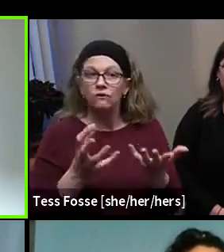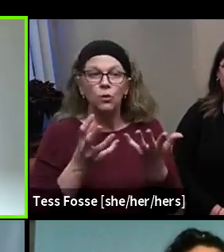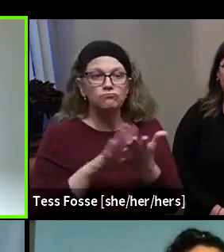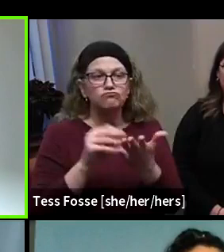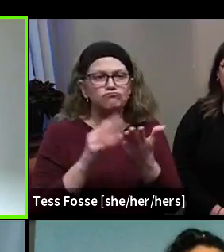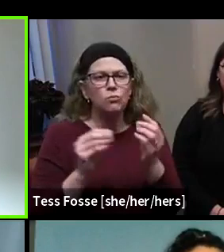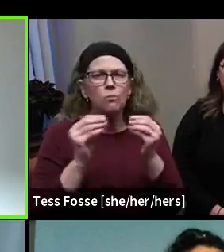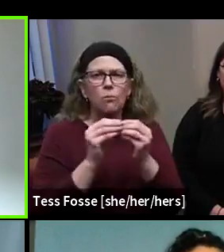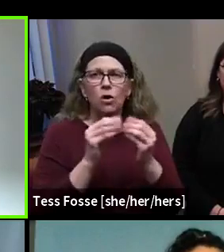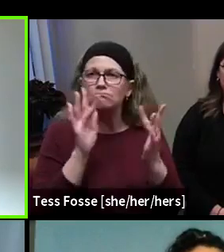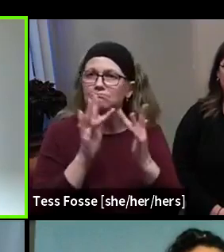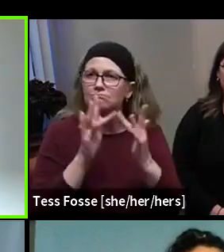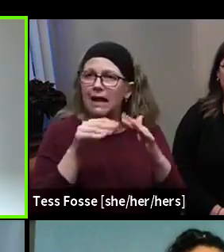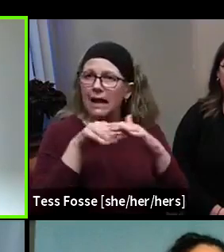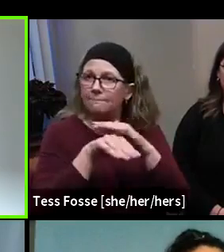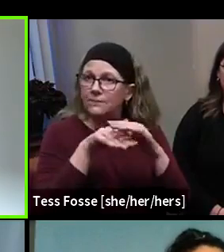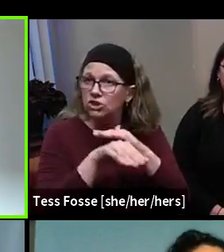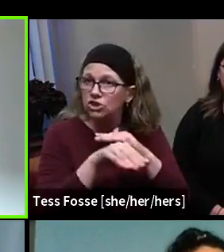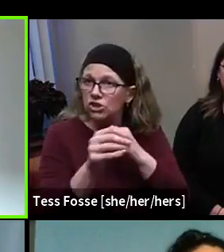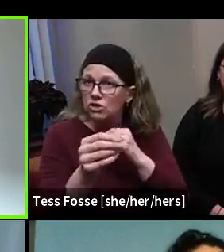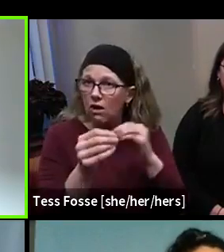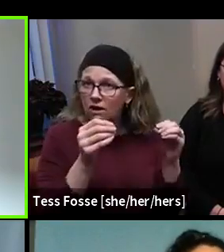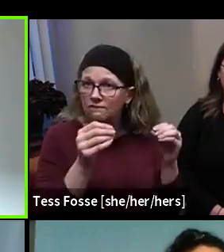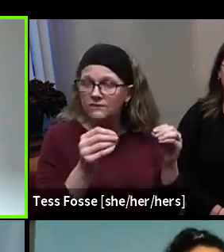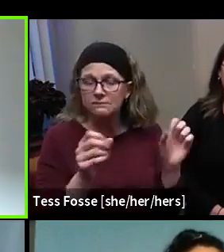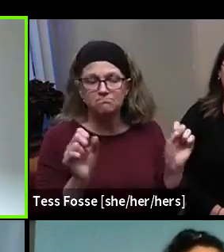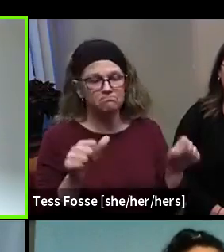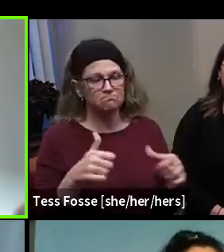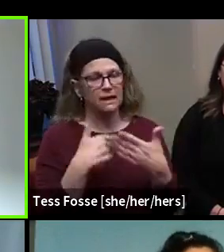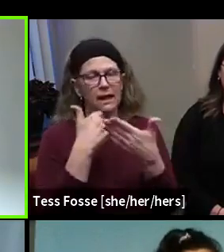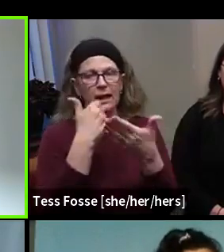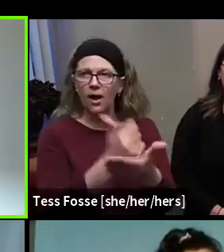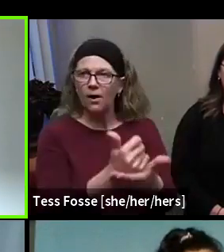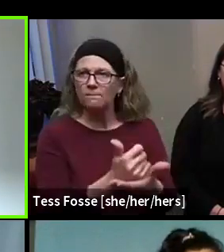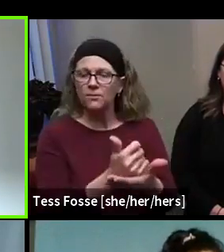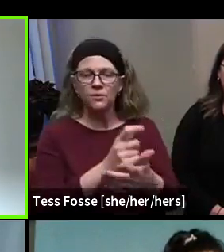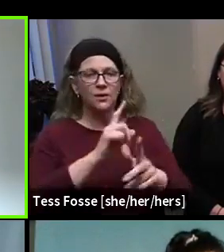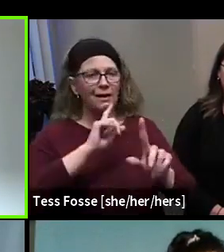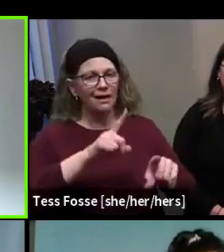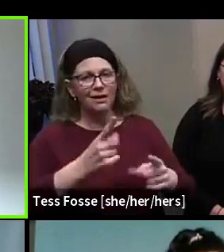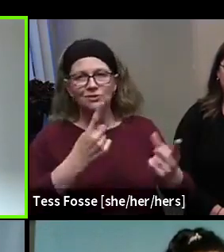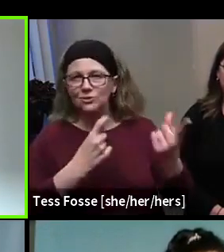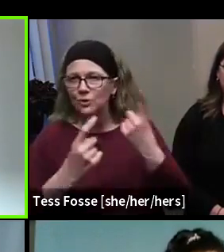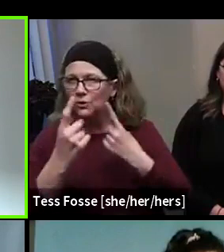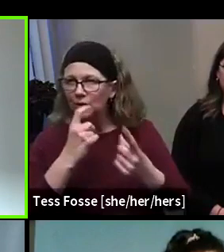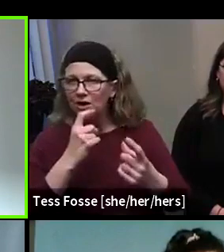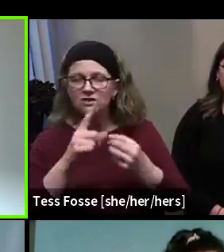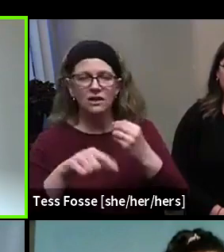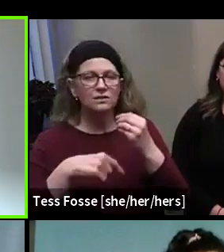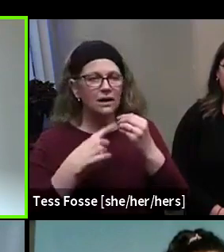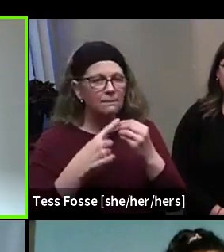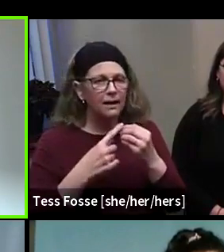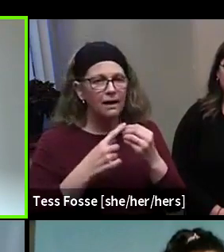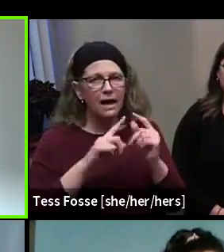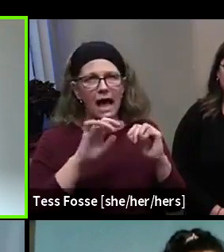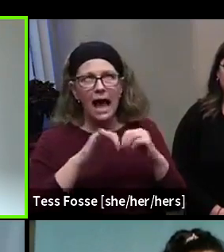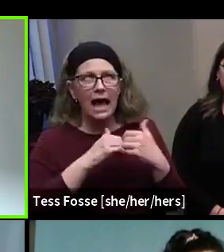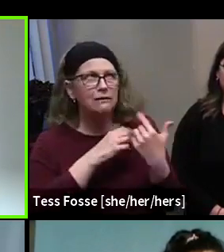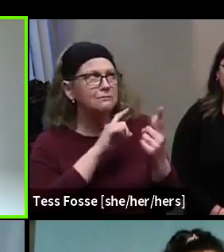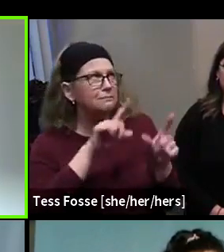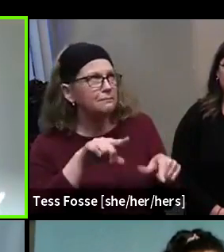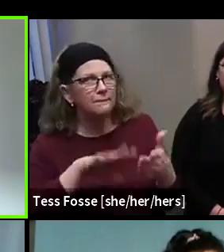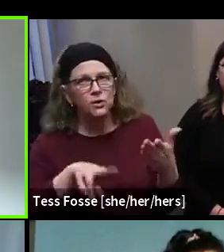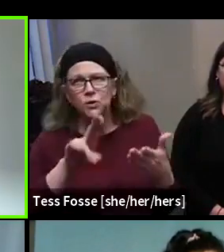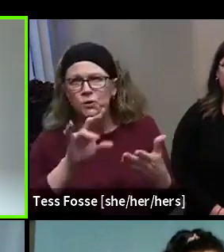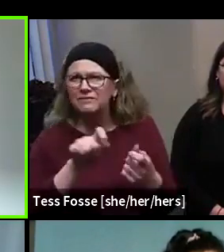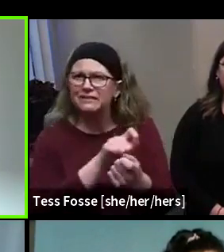more, contact the admissions office. We'll be able to help you answer any questions that you have about getting to BU. If you have a